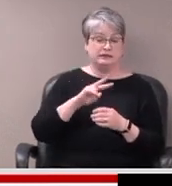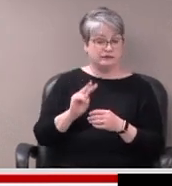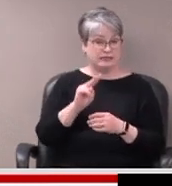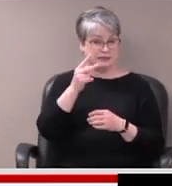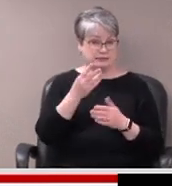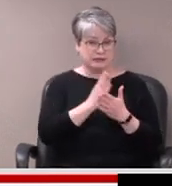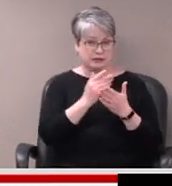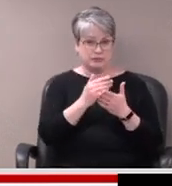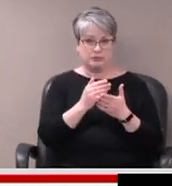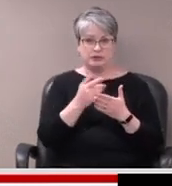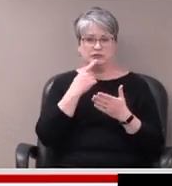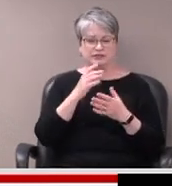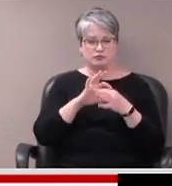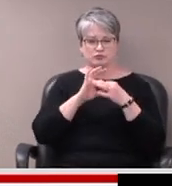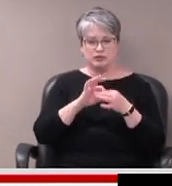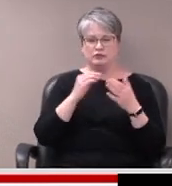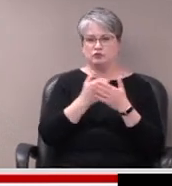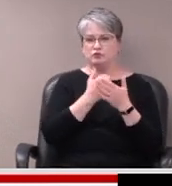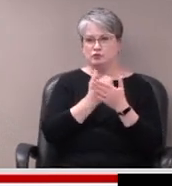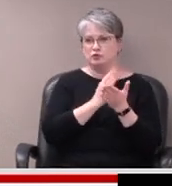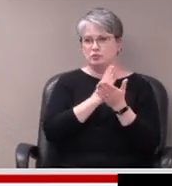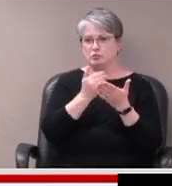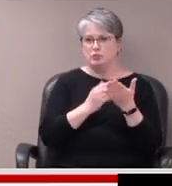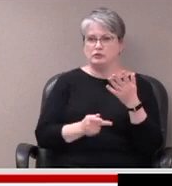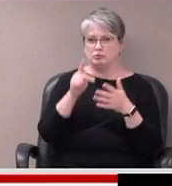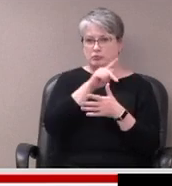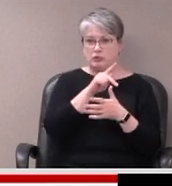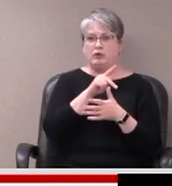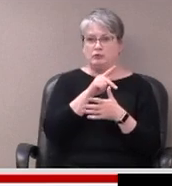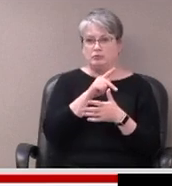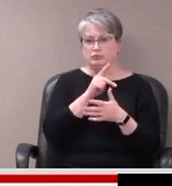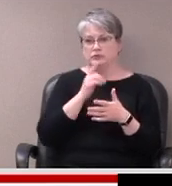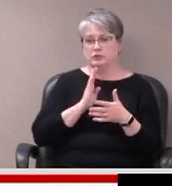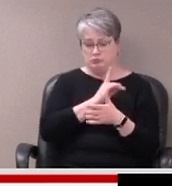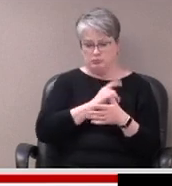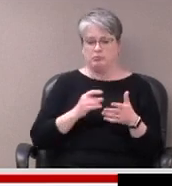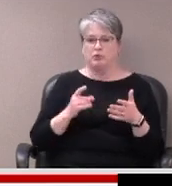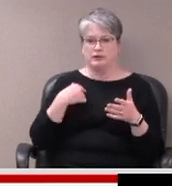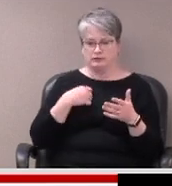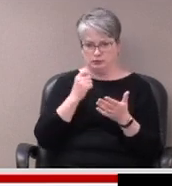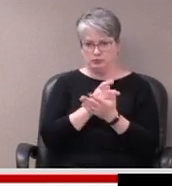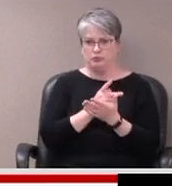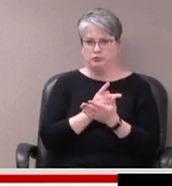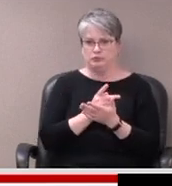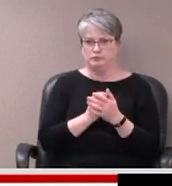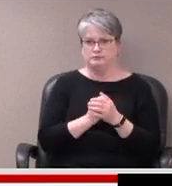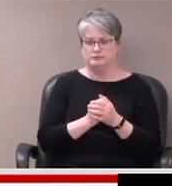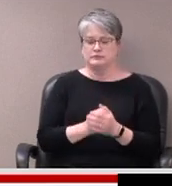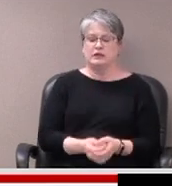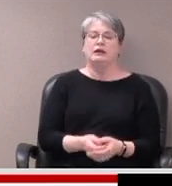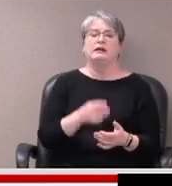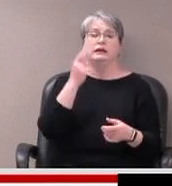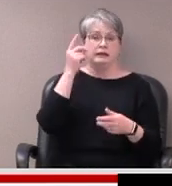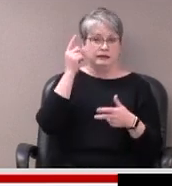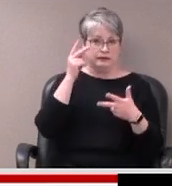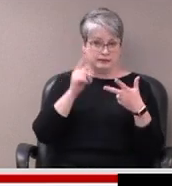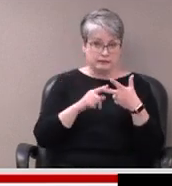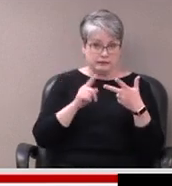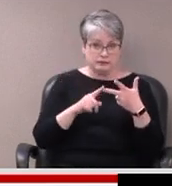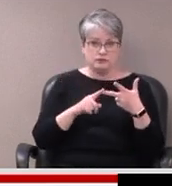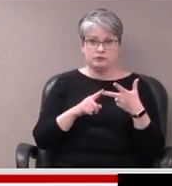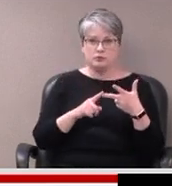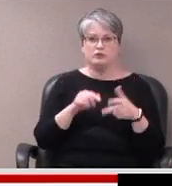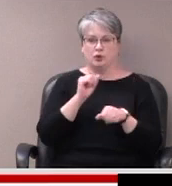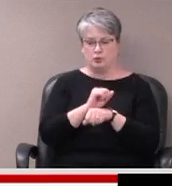decisions related to the new year budget priorities that you, the board, has approved. And then the working budget is